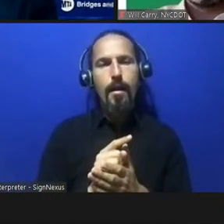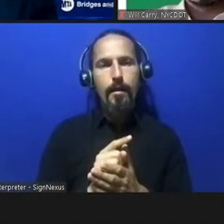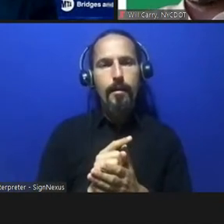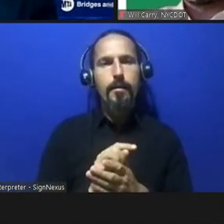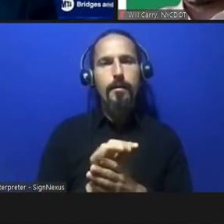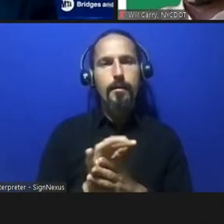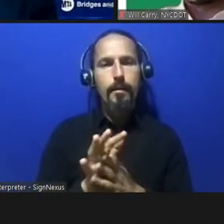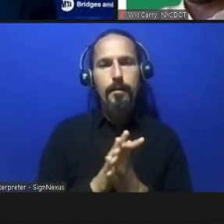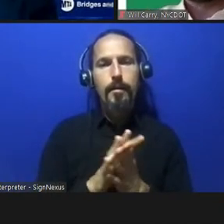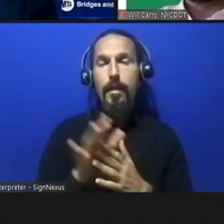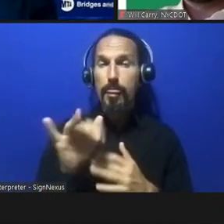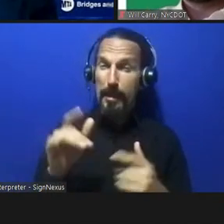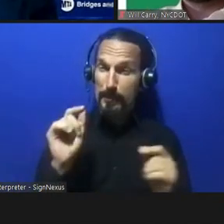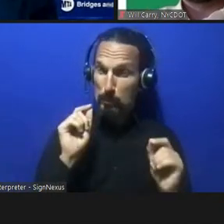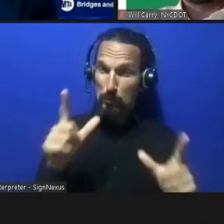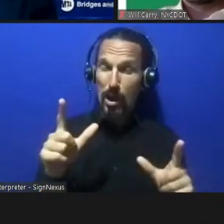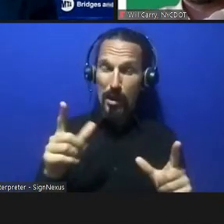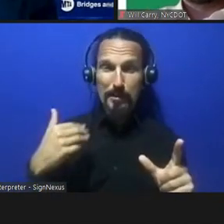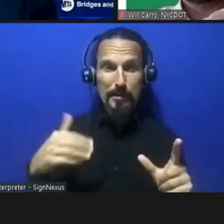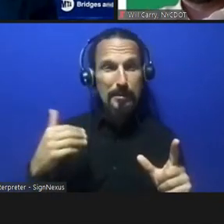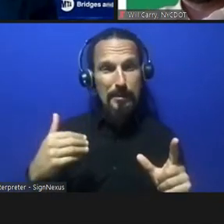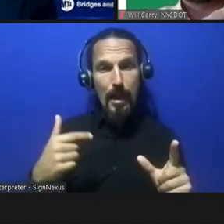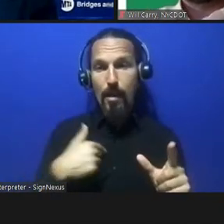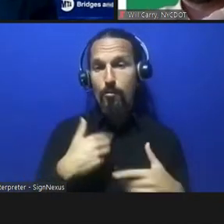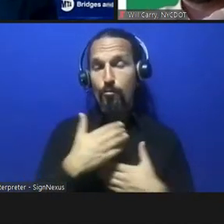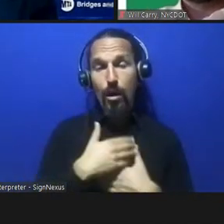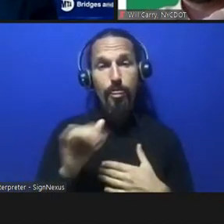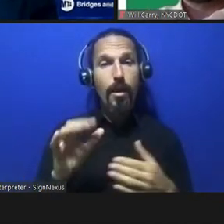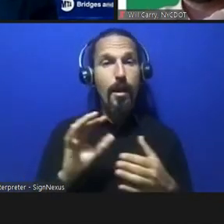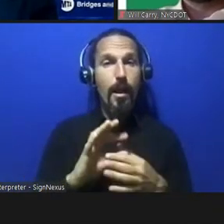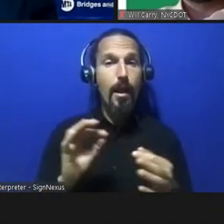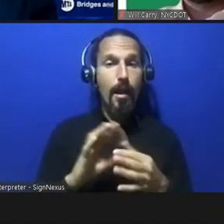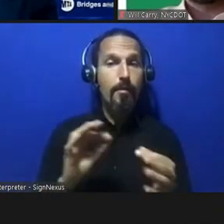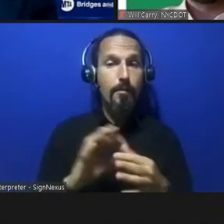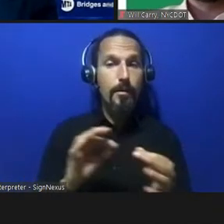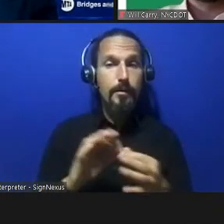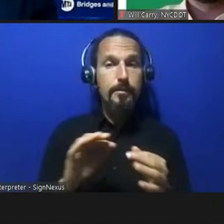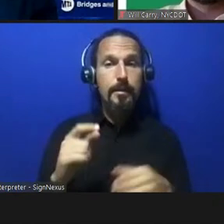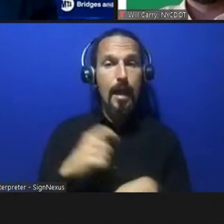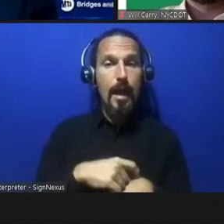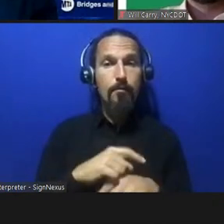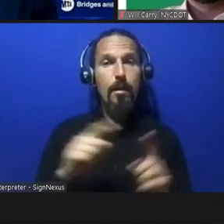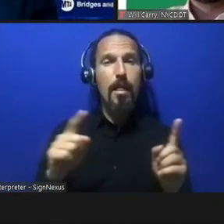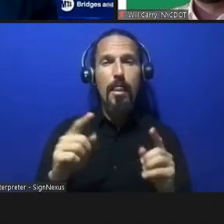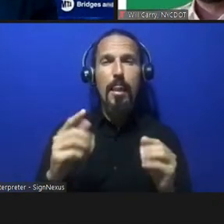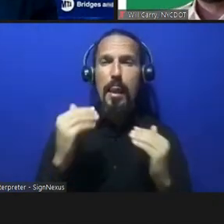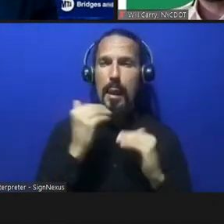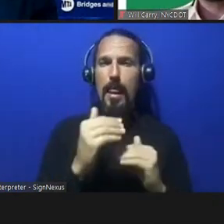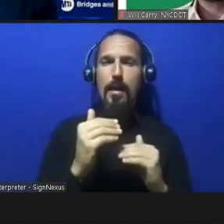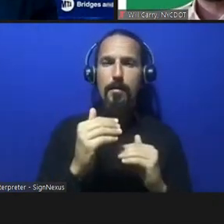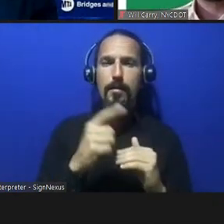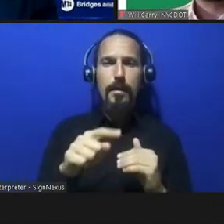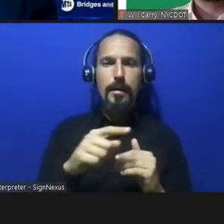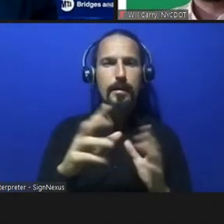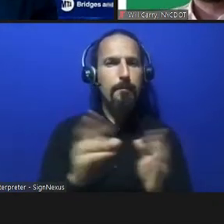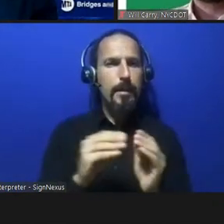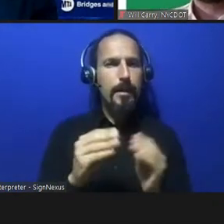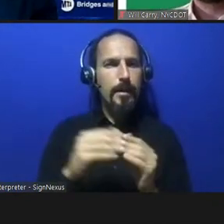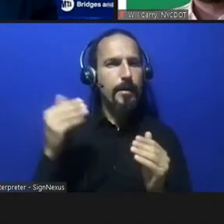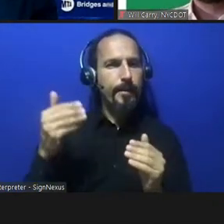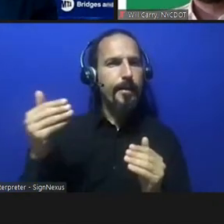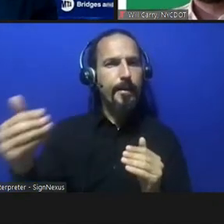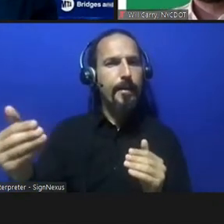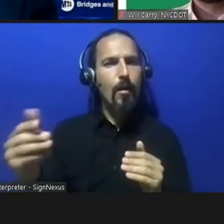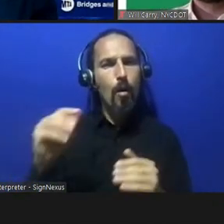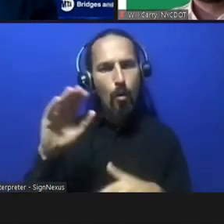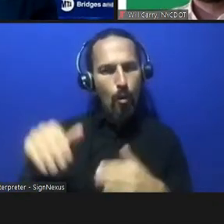uh surprising that while i appreciate the comment period that there are only a handful of these hearings and they're all